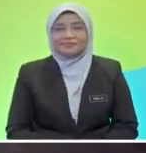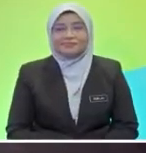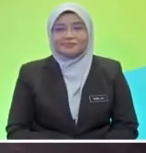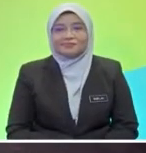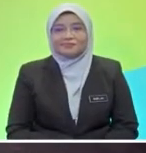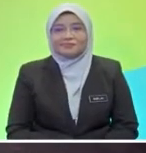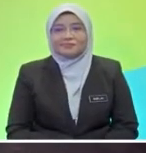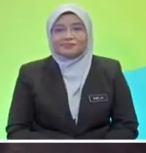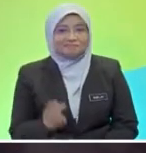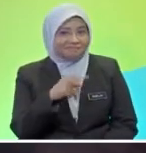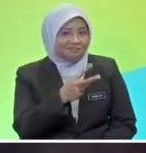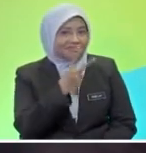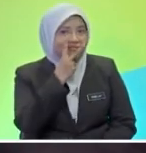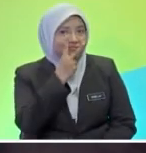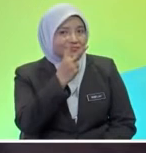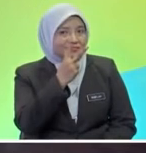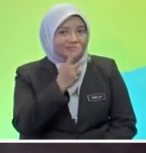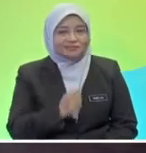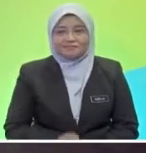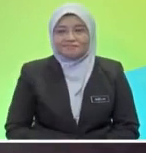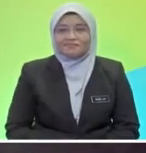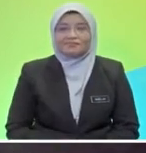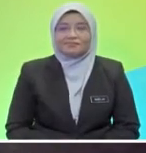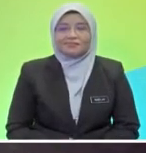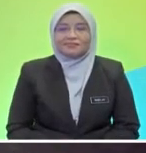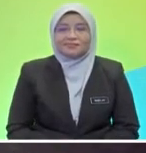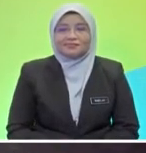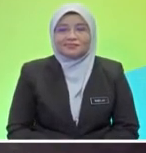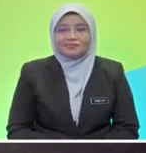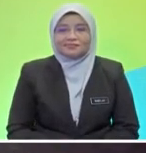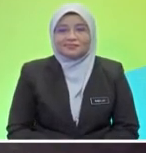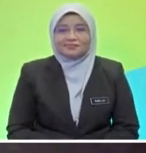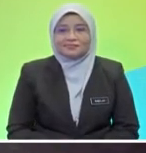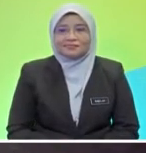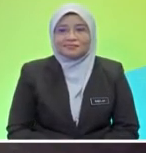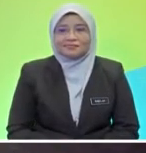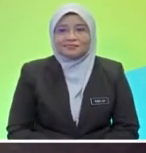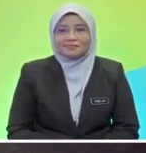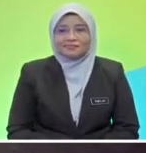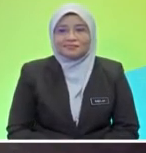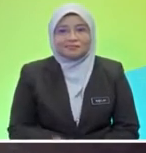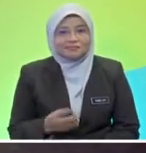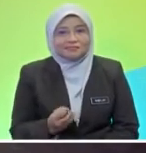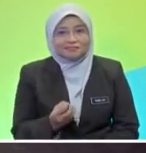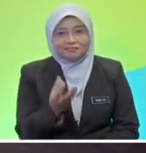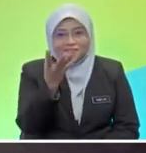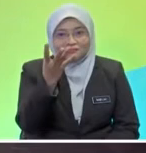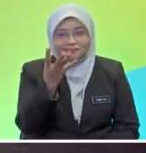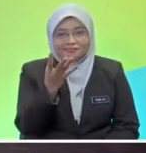let's see what comes first. Shall we start? Okay, Shafika? Let's start, teacher. Okay, let me throw the dice and see what picture